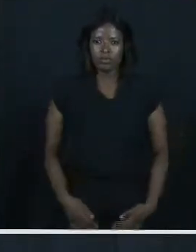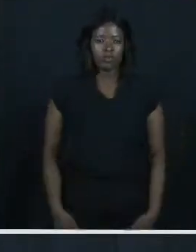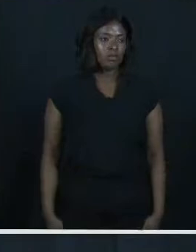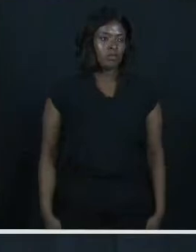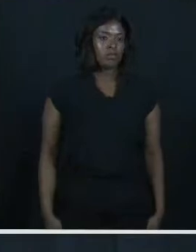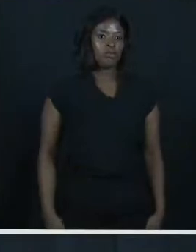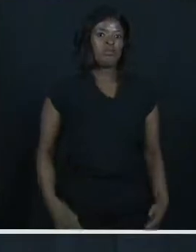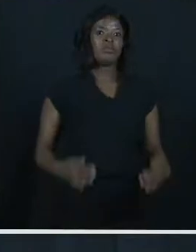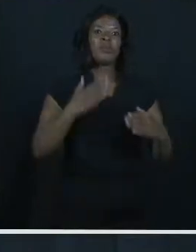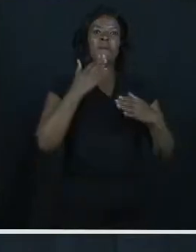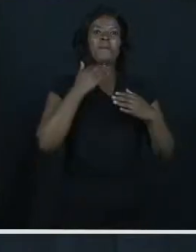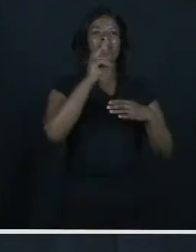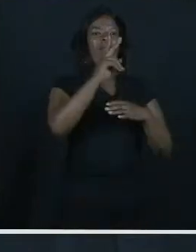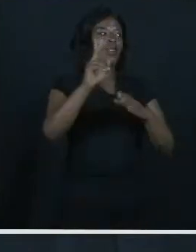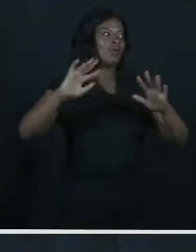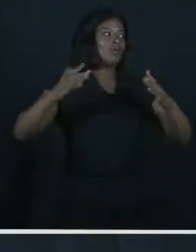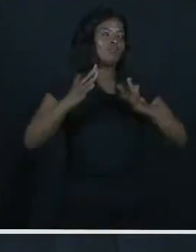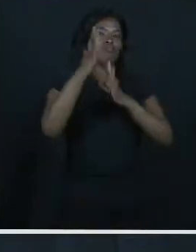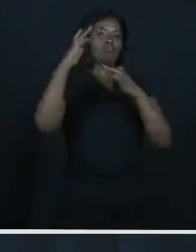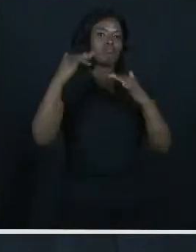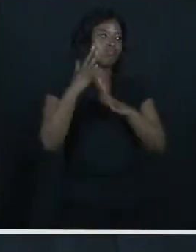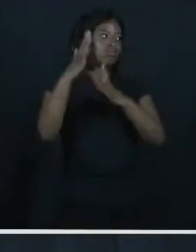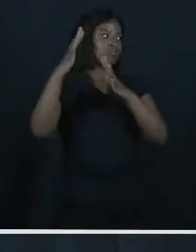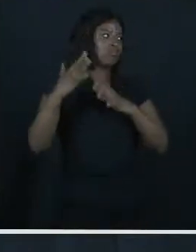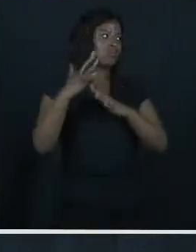Let's give him another round of applause.